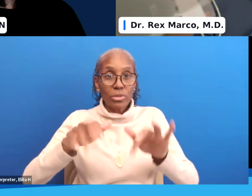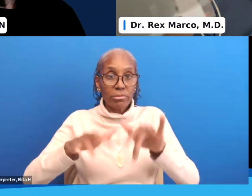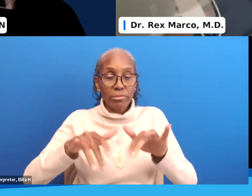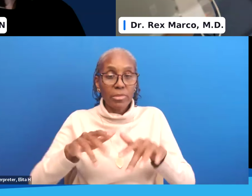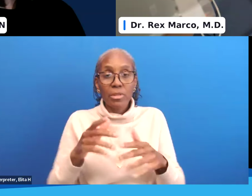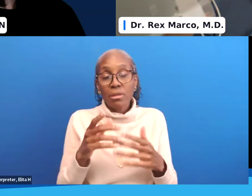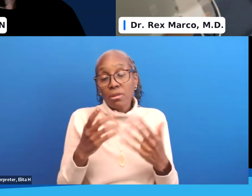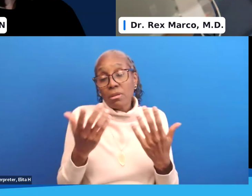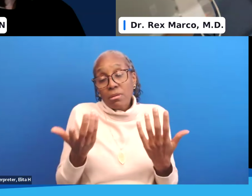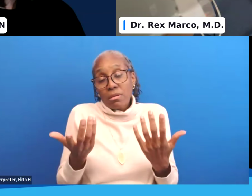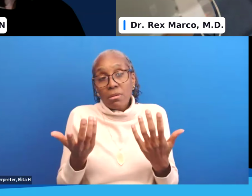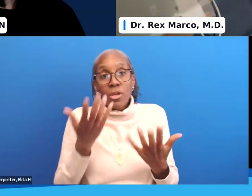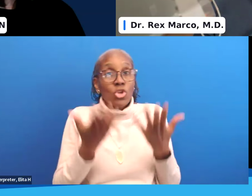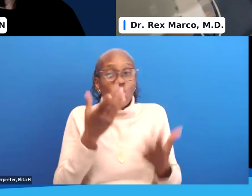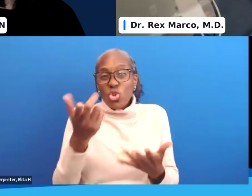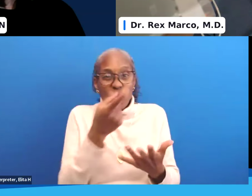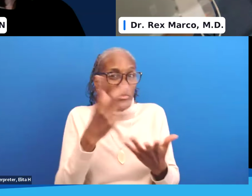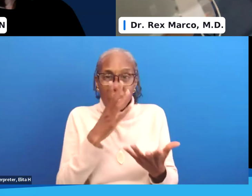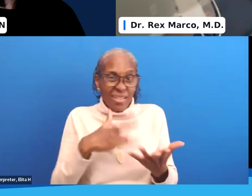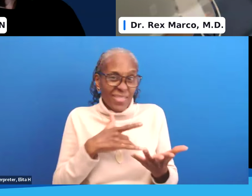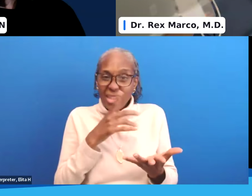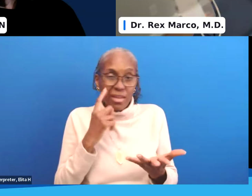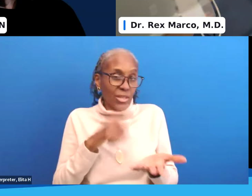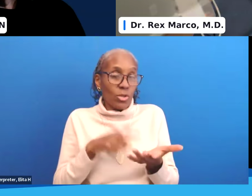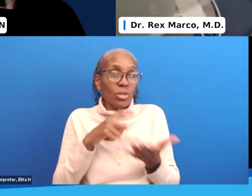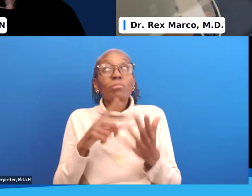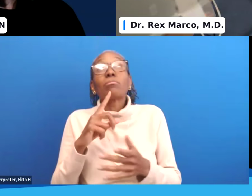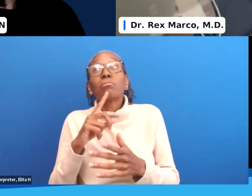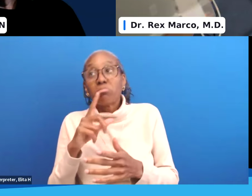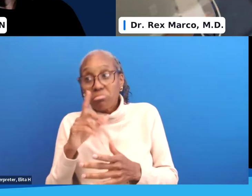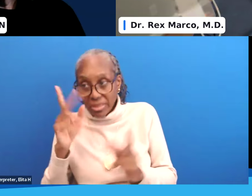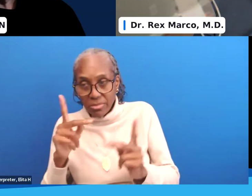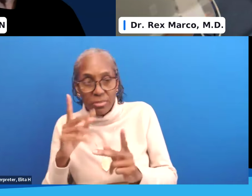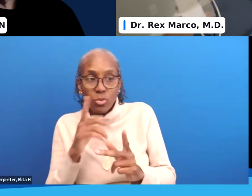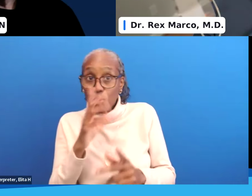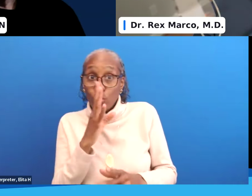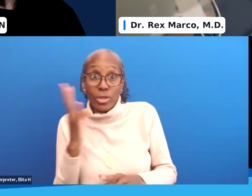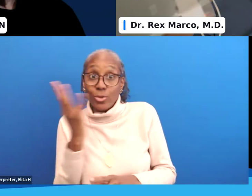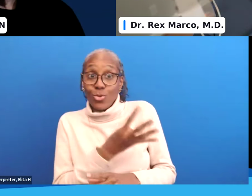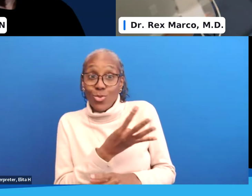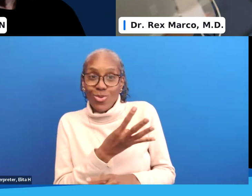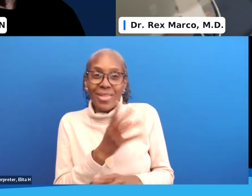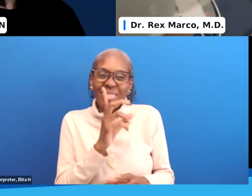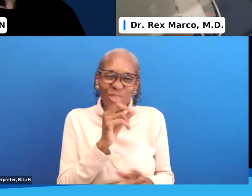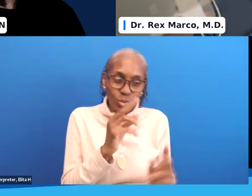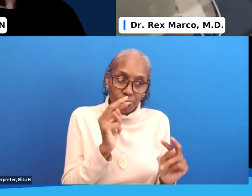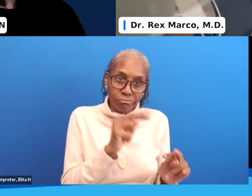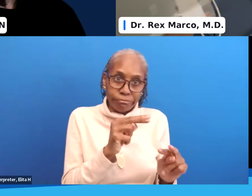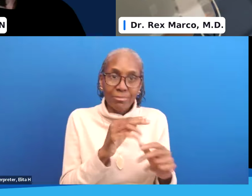they may not feel like they're noticed, but they are not unnoticed. And then you can